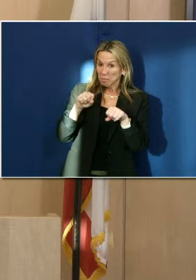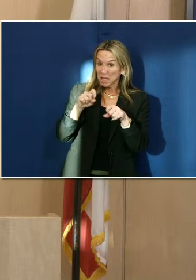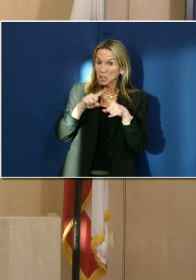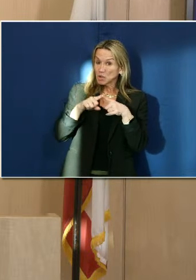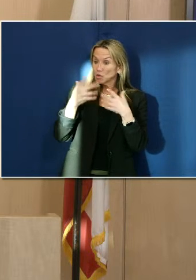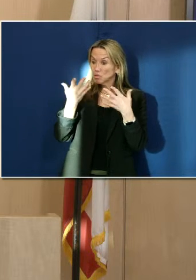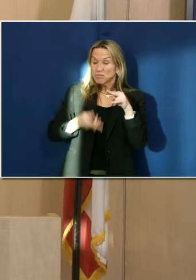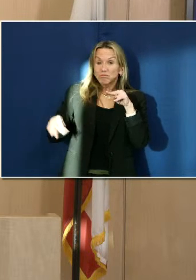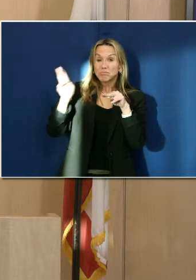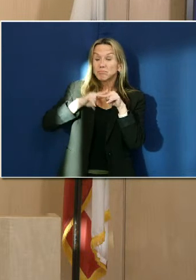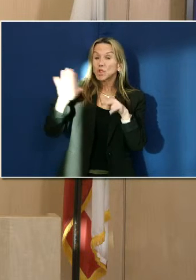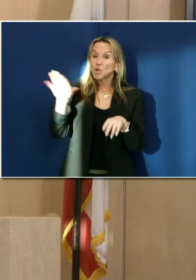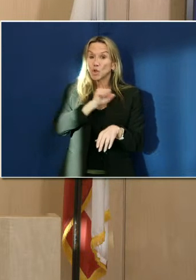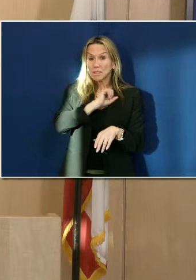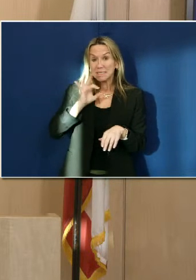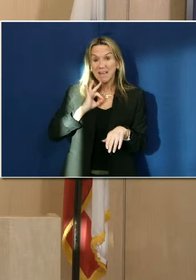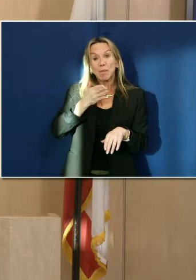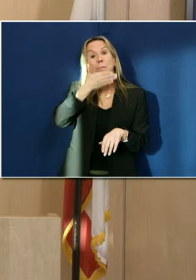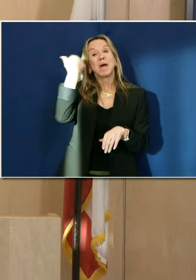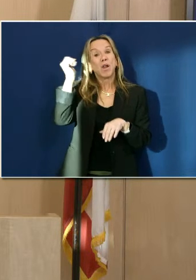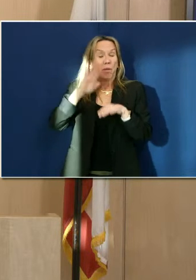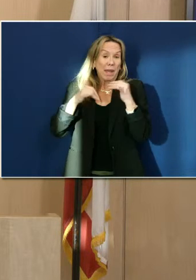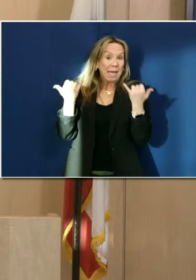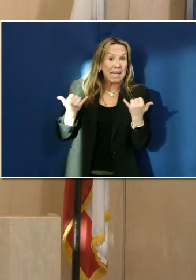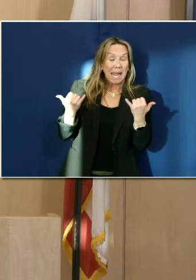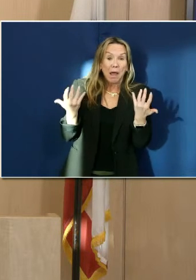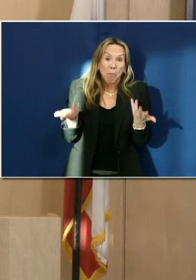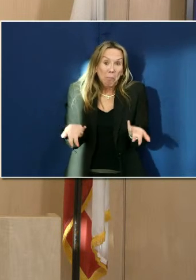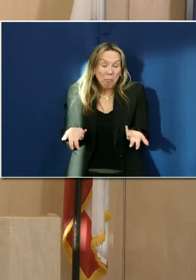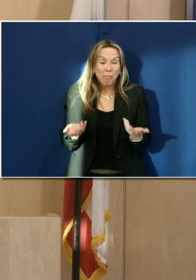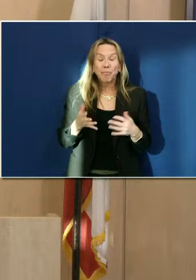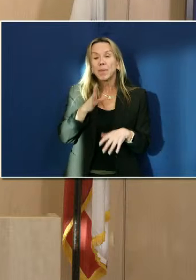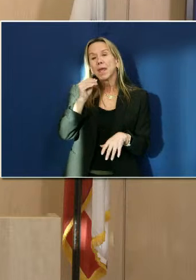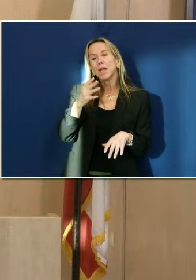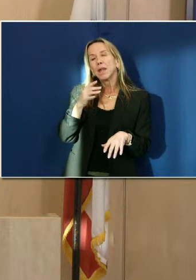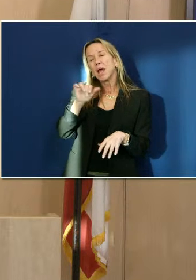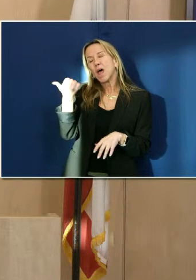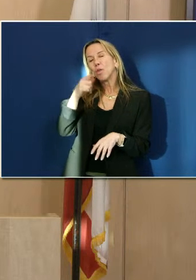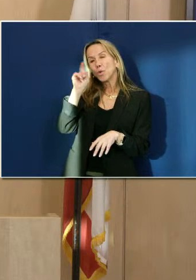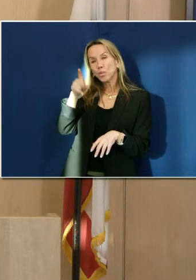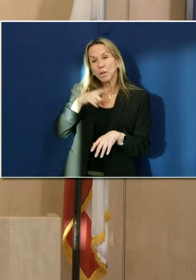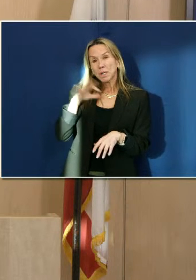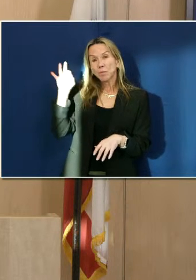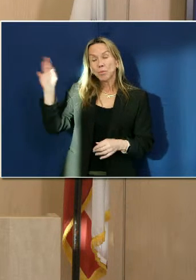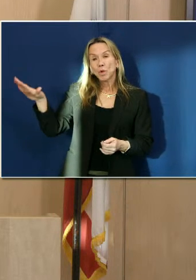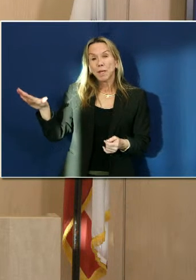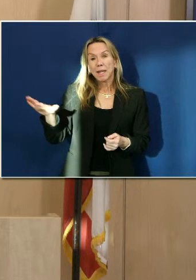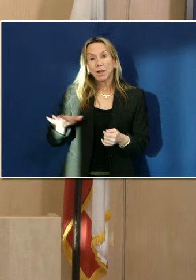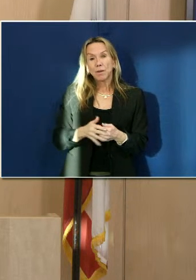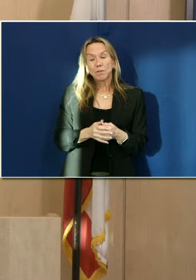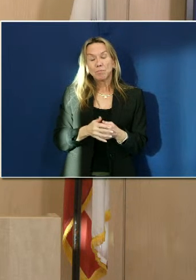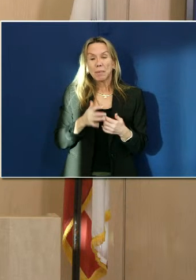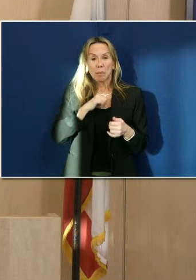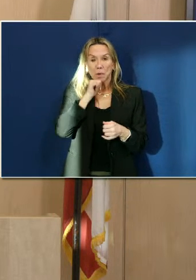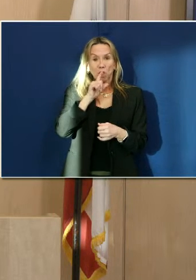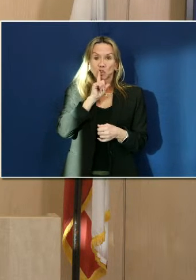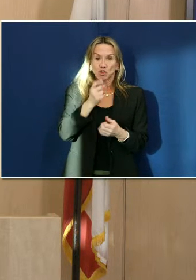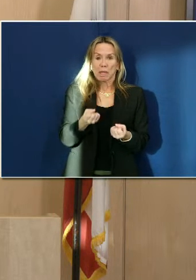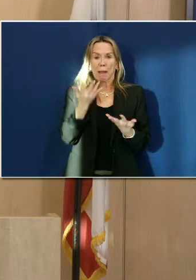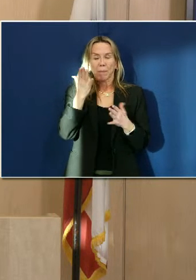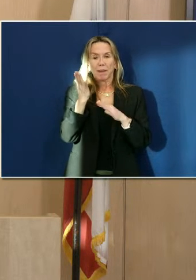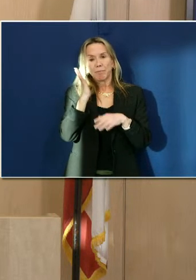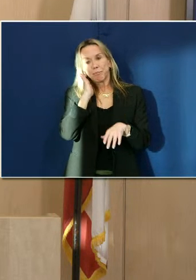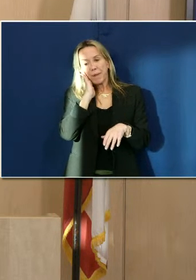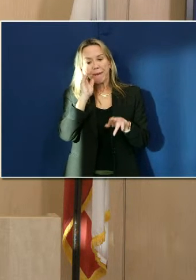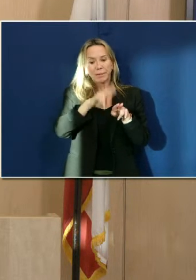is right now? And I guess the last way I'll put the question is, you know, I'm not sure how many beds Sharp has.